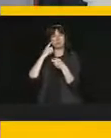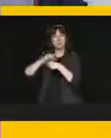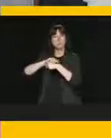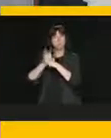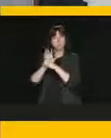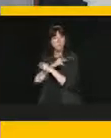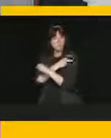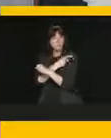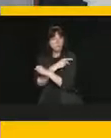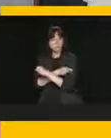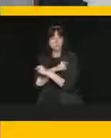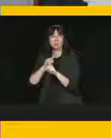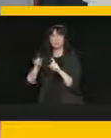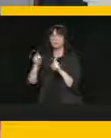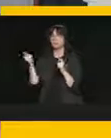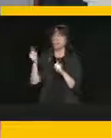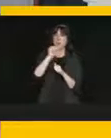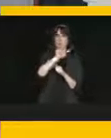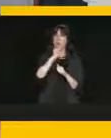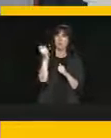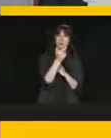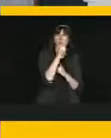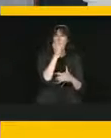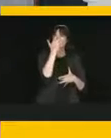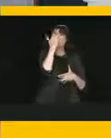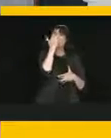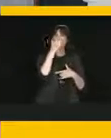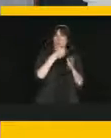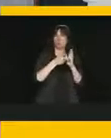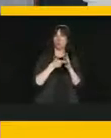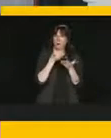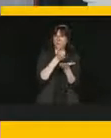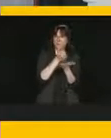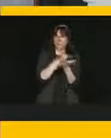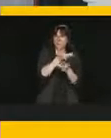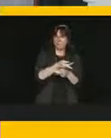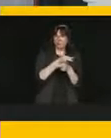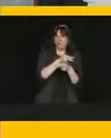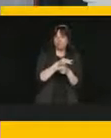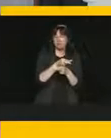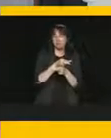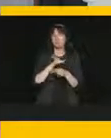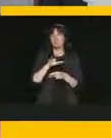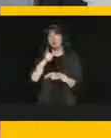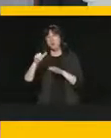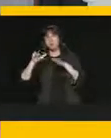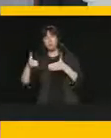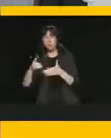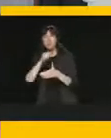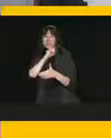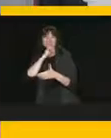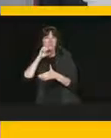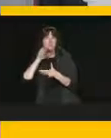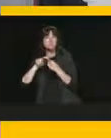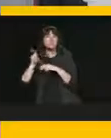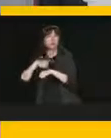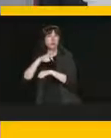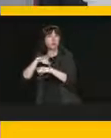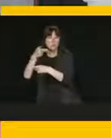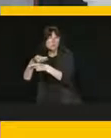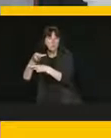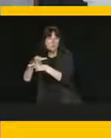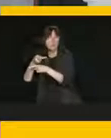patients, but for everyone who needs care. And for certain groups who are very vulnerable, like seniors and those in long-term care